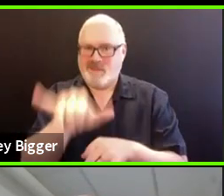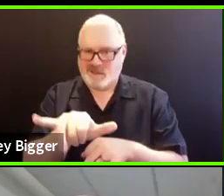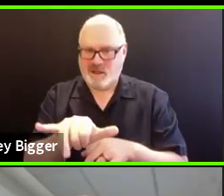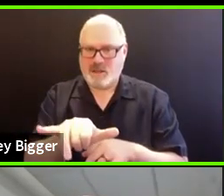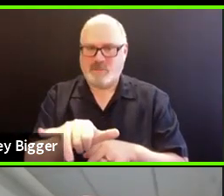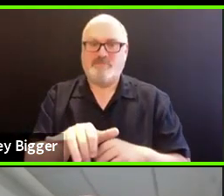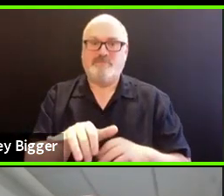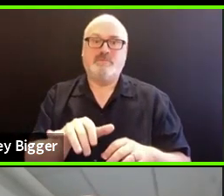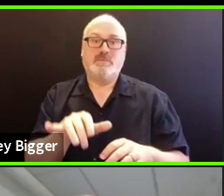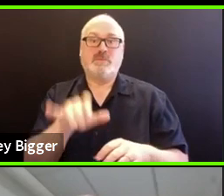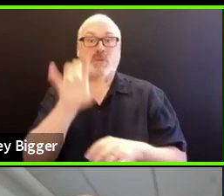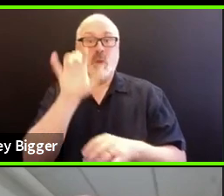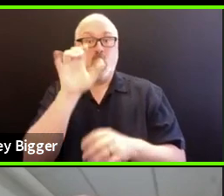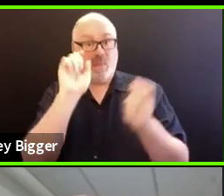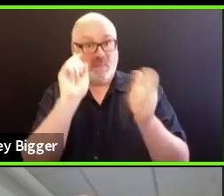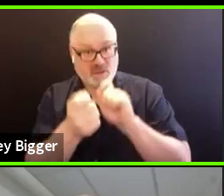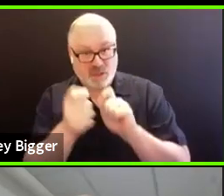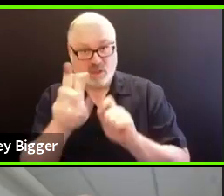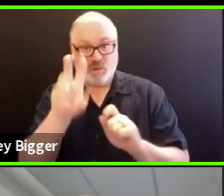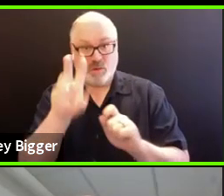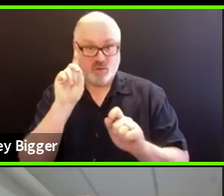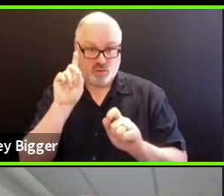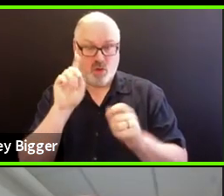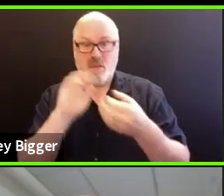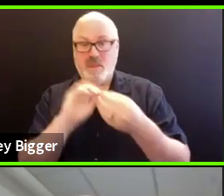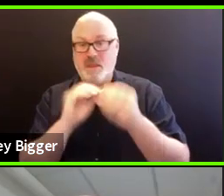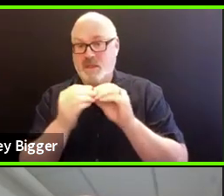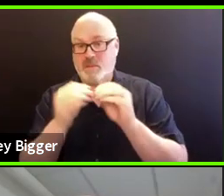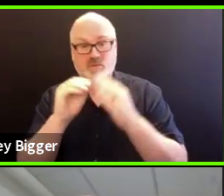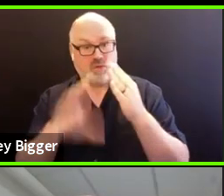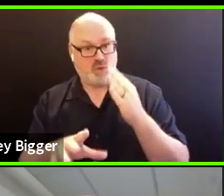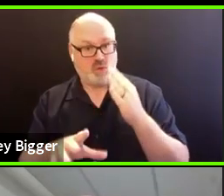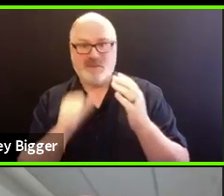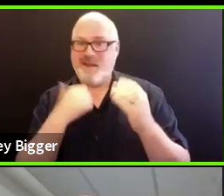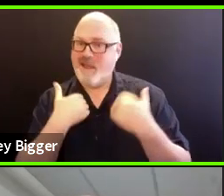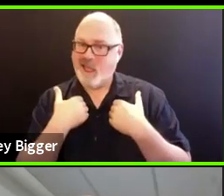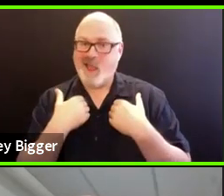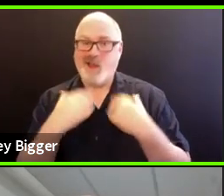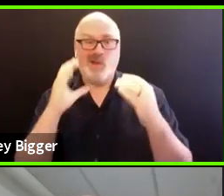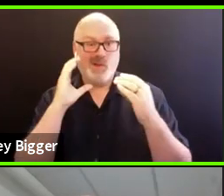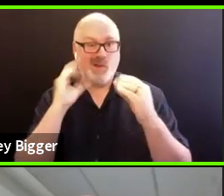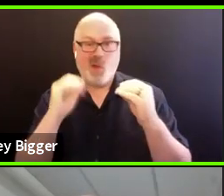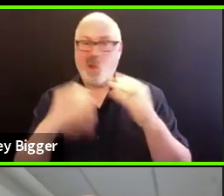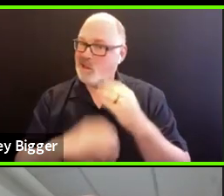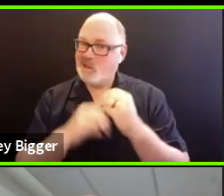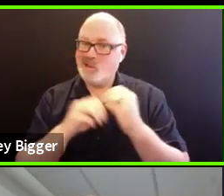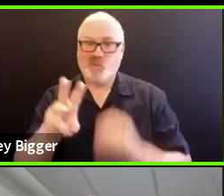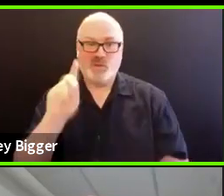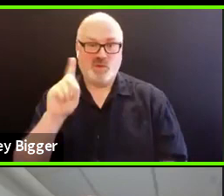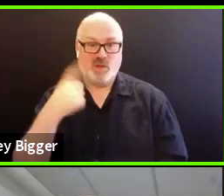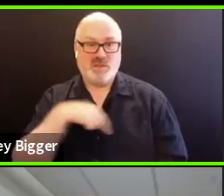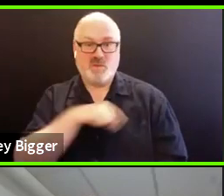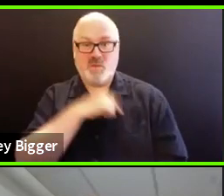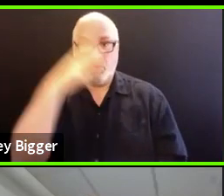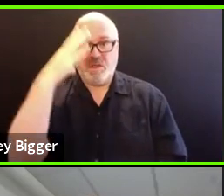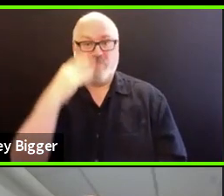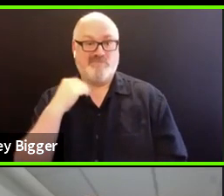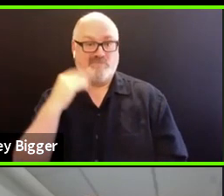Despite the change in the withdrawal rate, the patterns for students, we didn't have any additional withdrawals than what we would expect under a